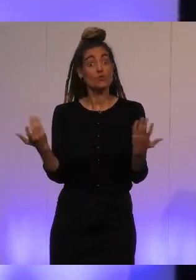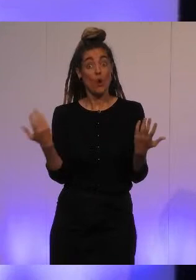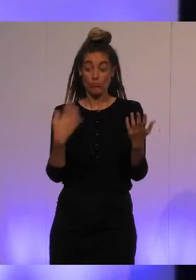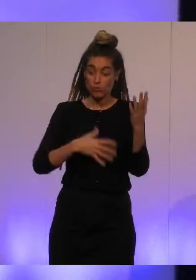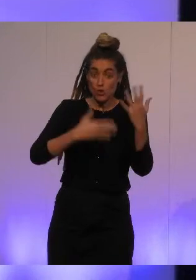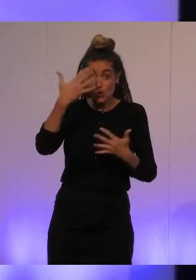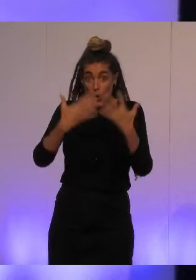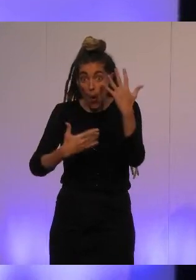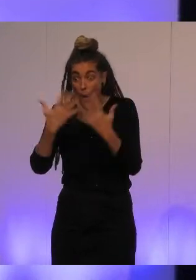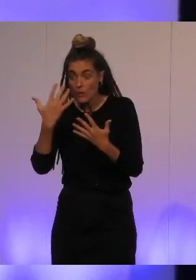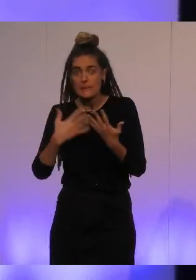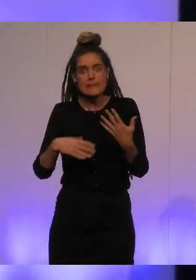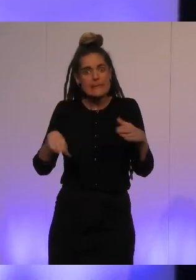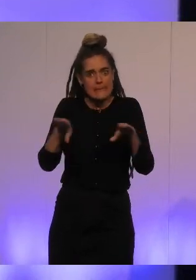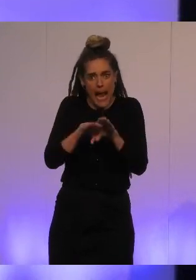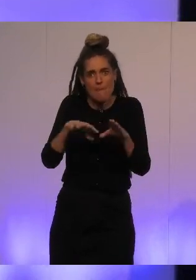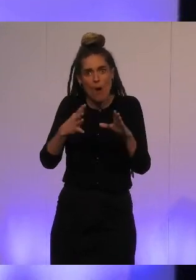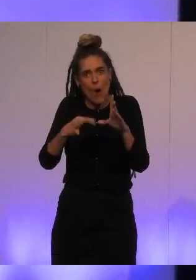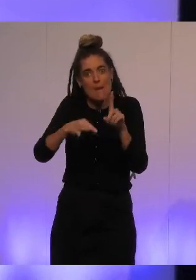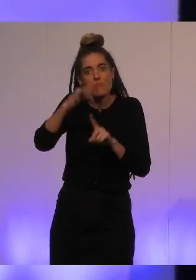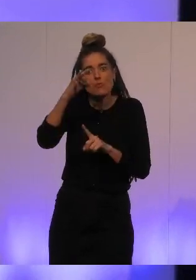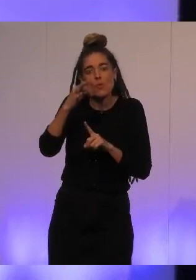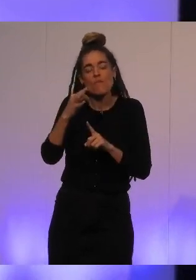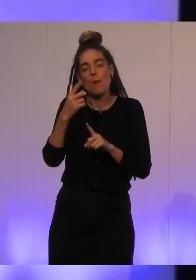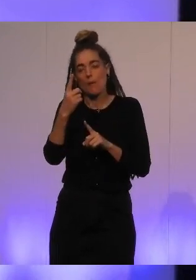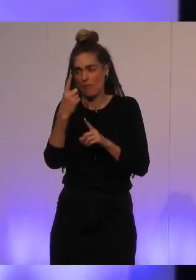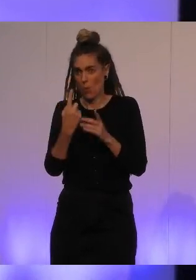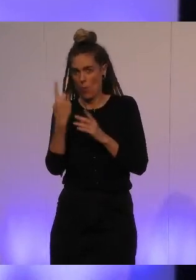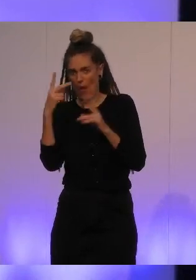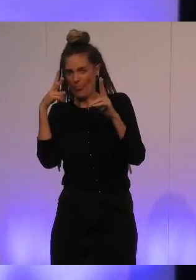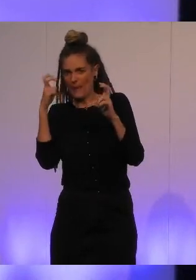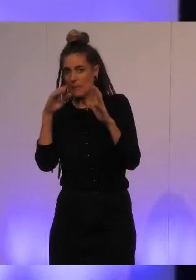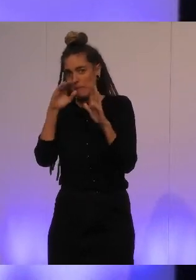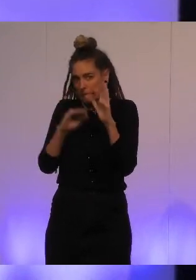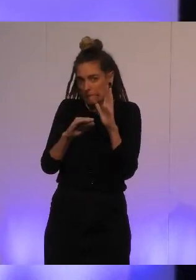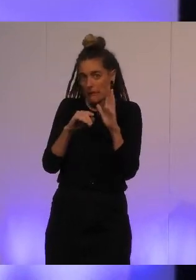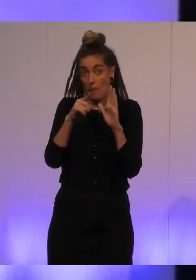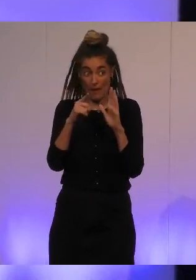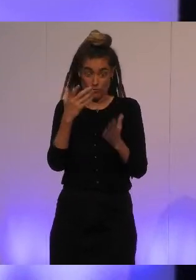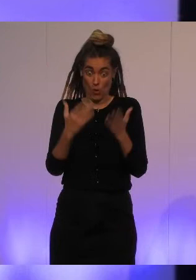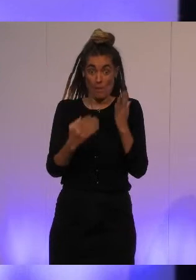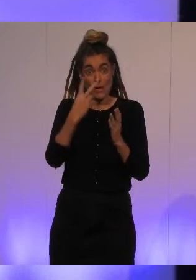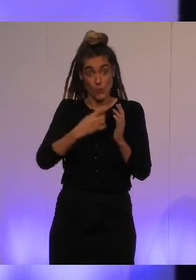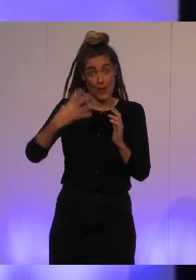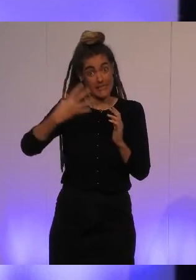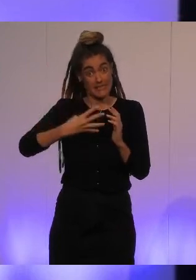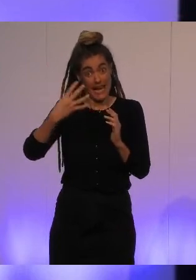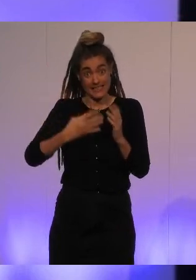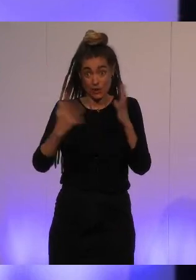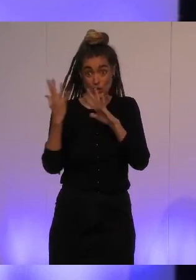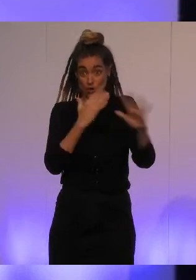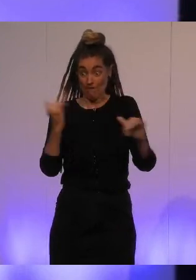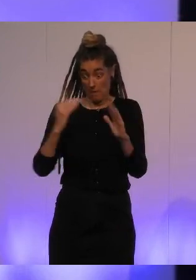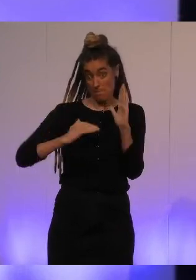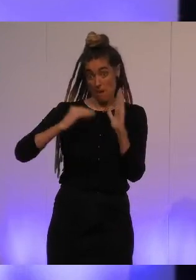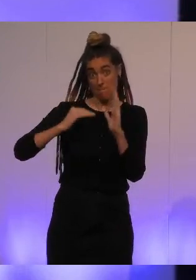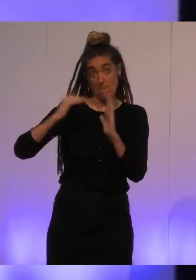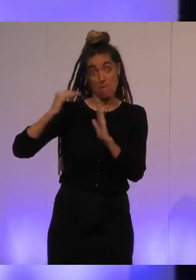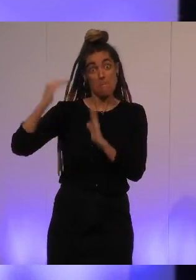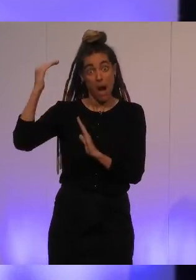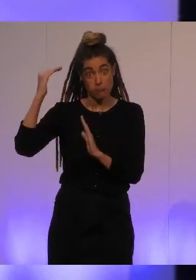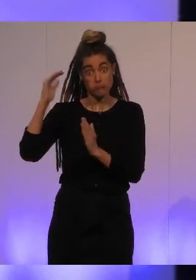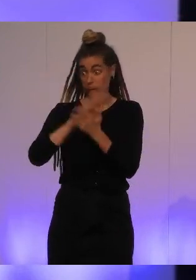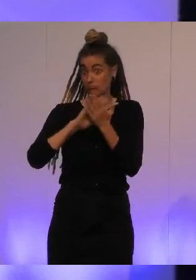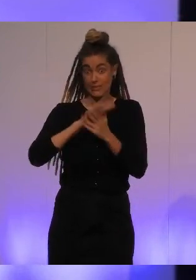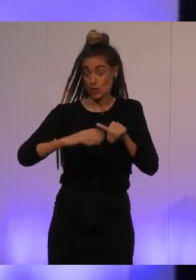scores in all but one of the themes compared to the 2019 survey, showing we've come a long way in a short space of